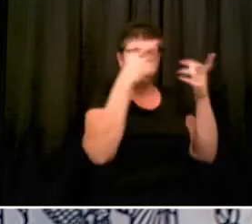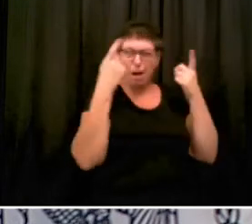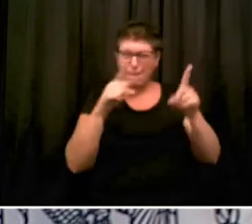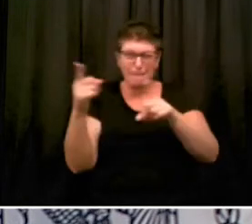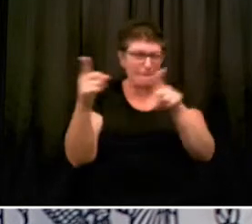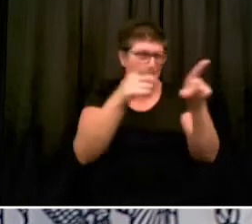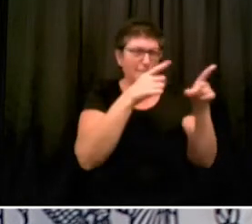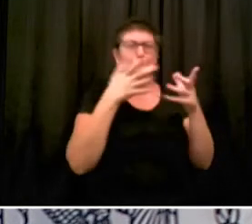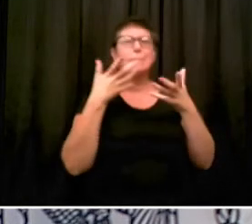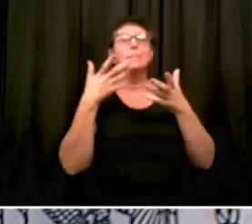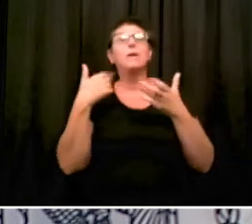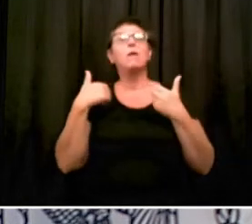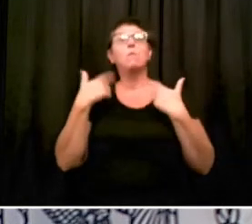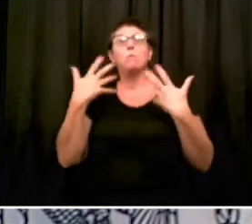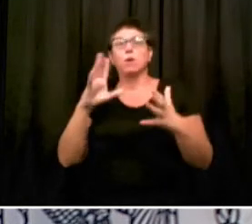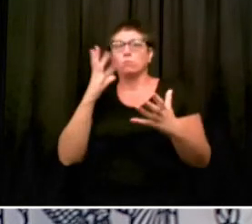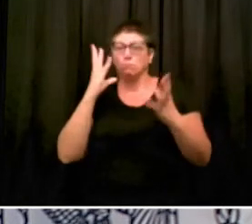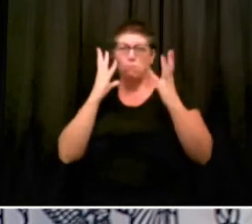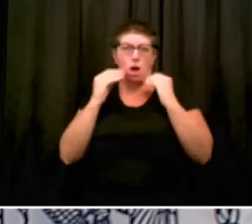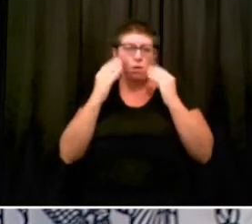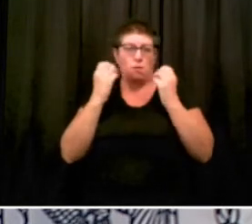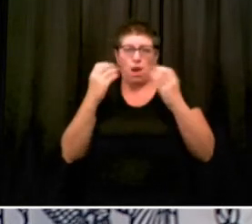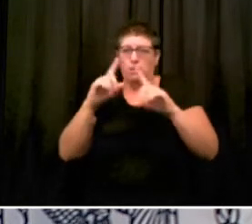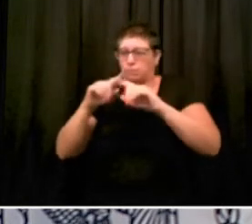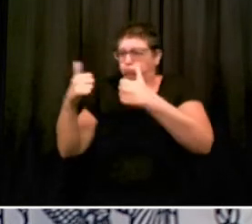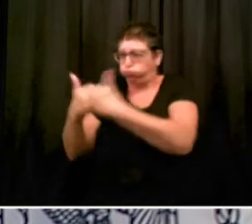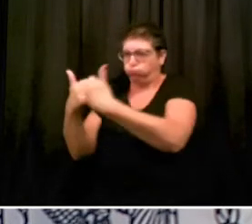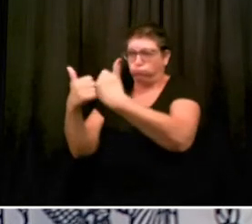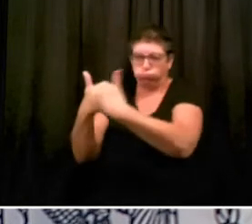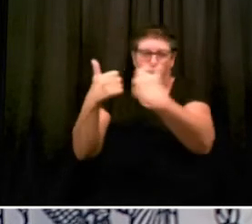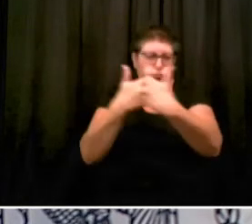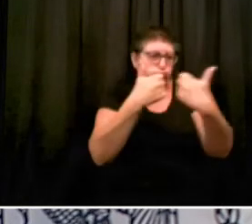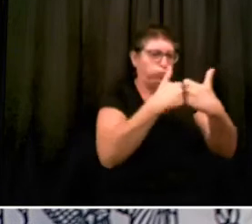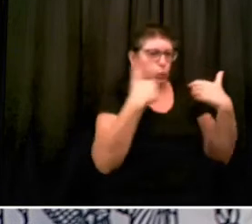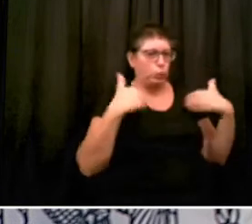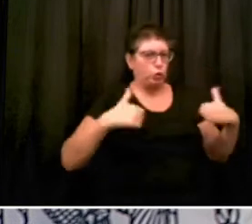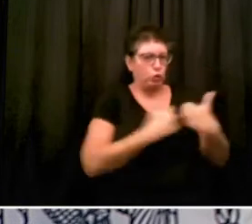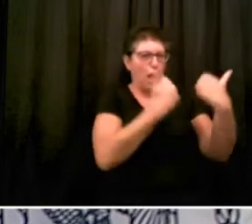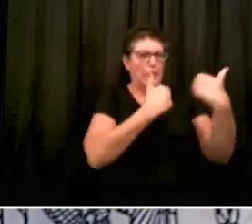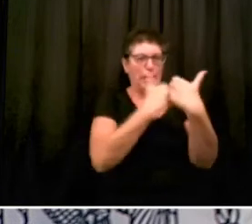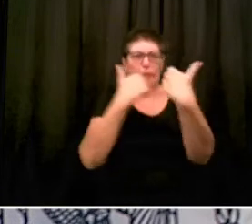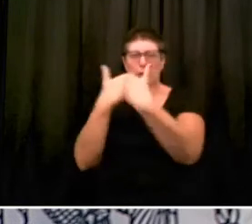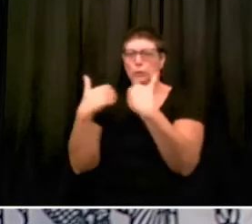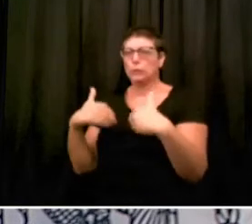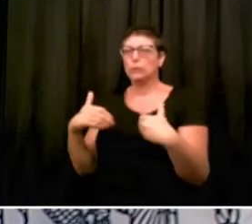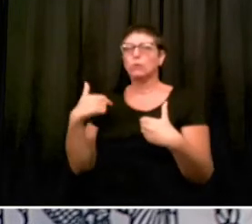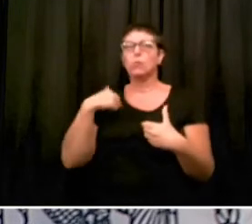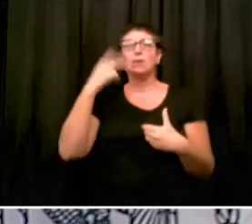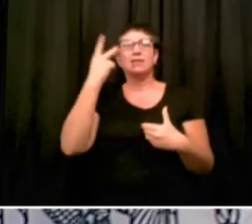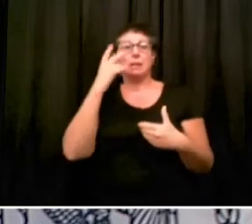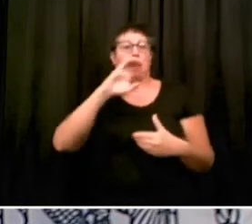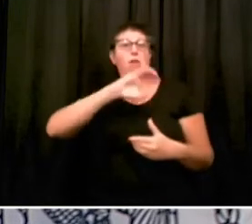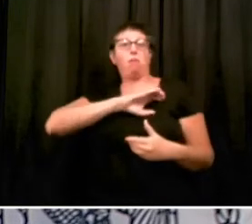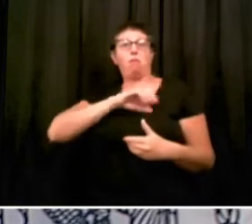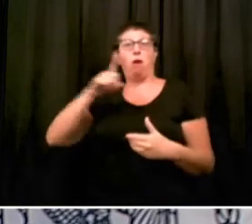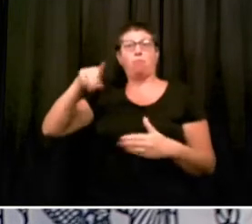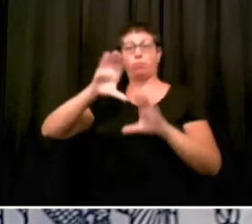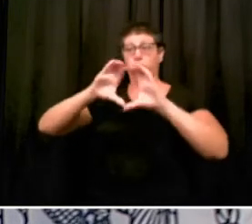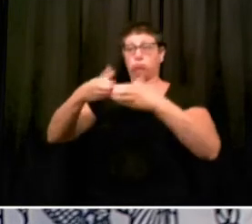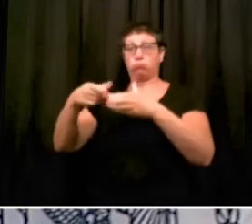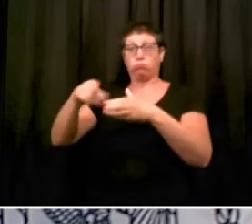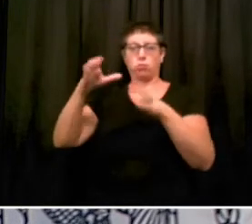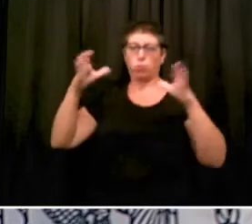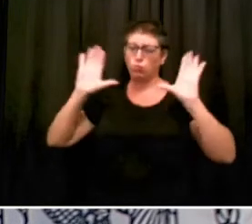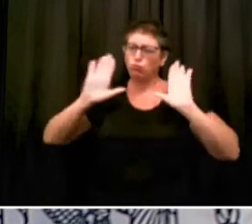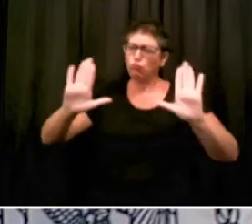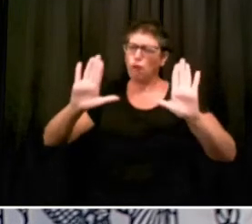seen is tremendous work over the last few months, NYPD working with community members, clergy, elected officials,